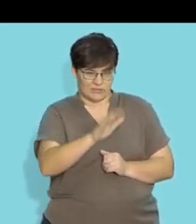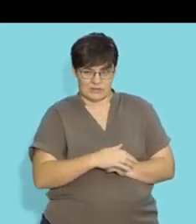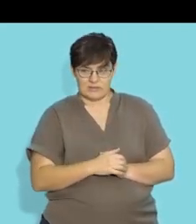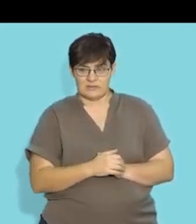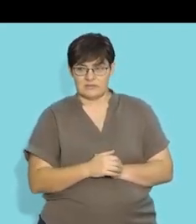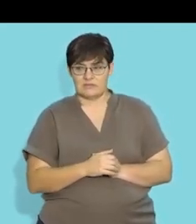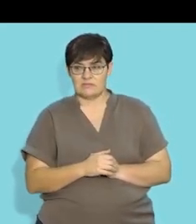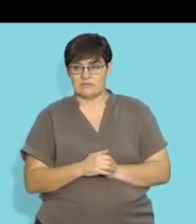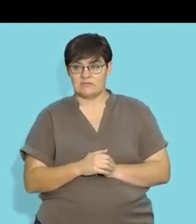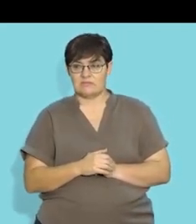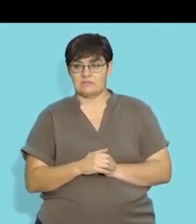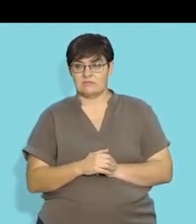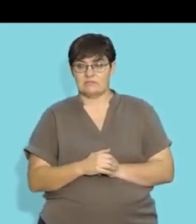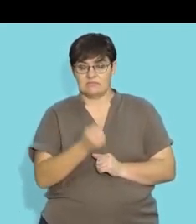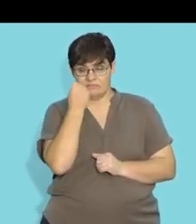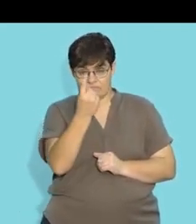6.12, somewhere there.